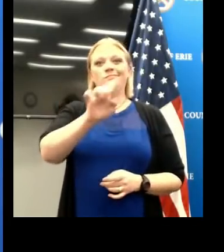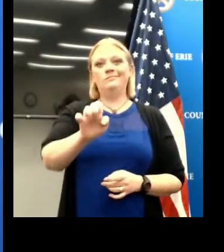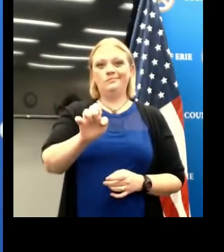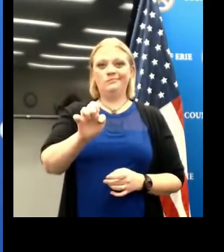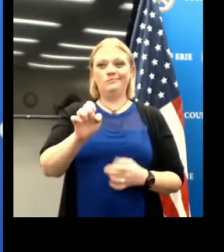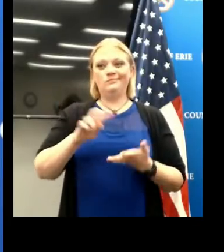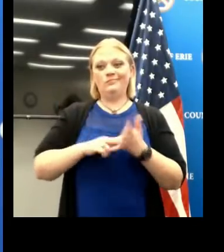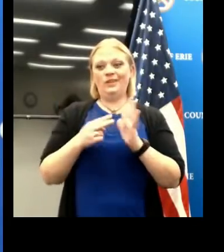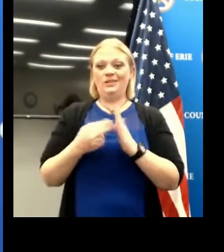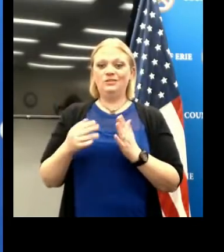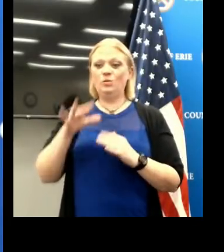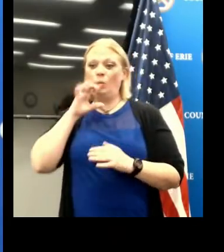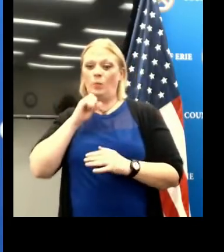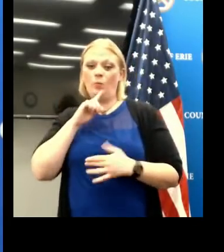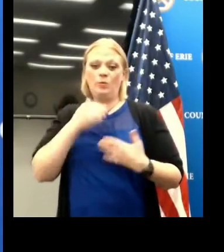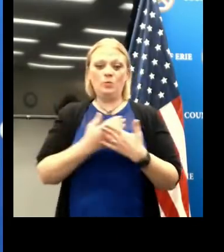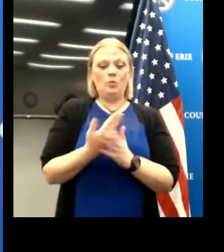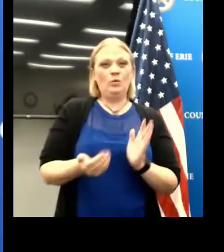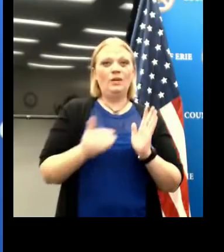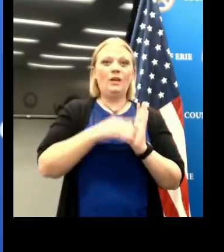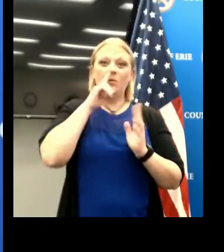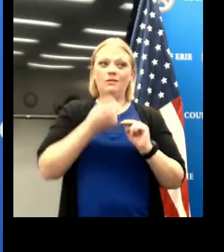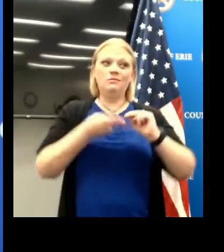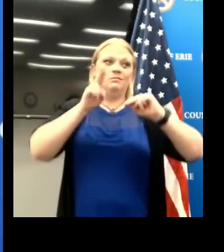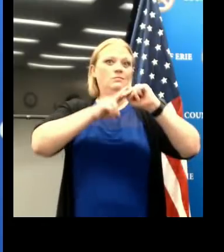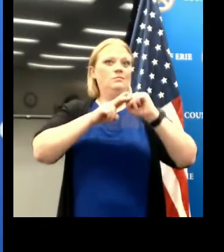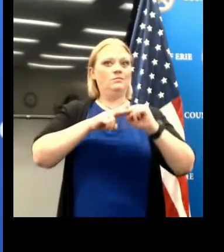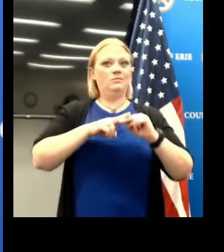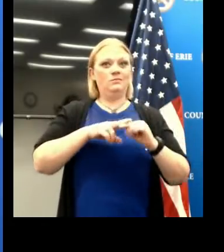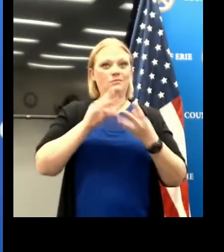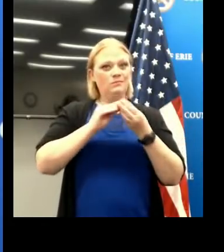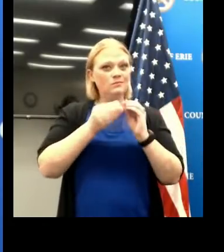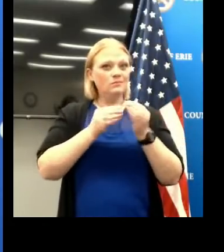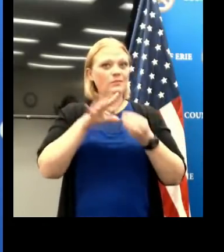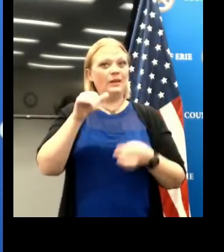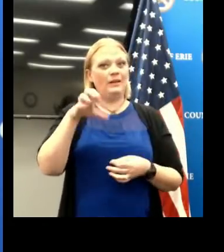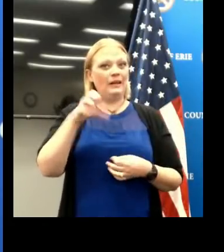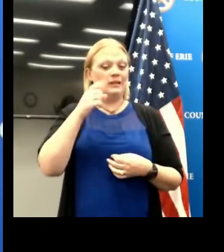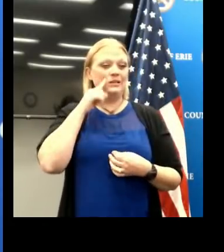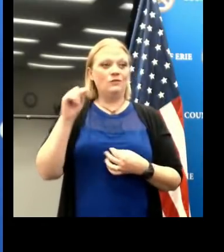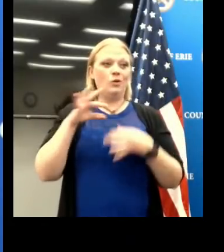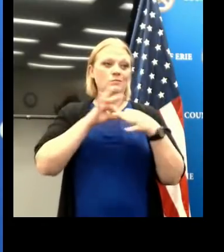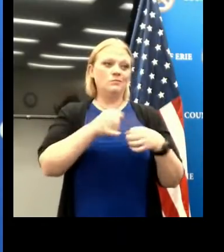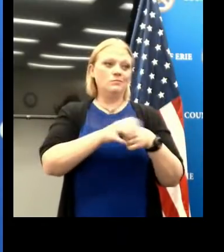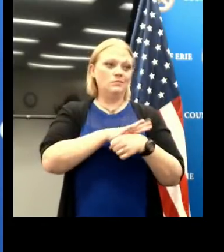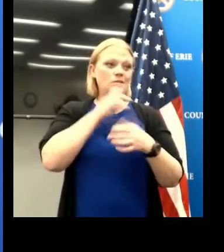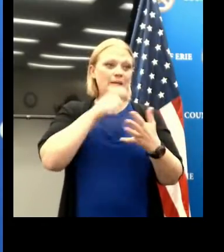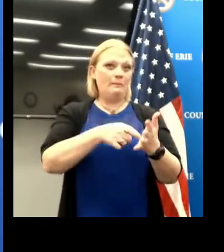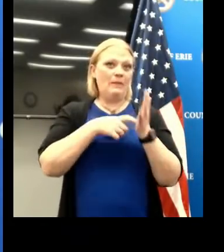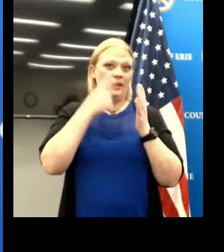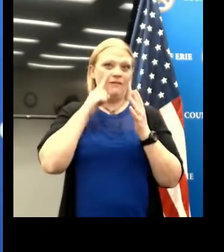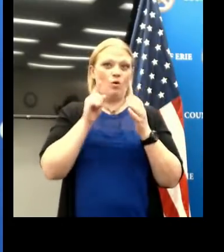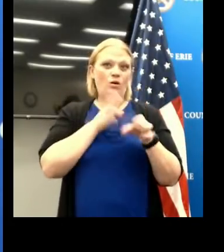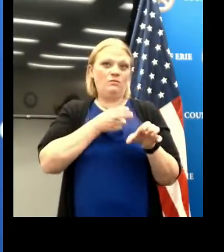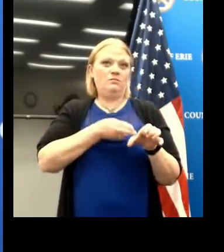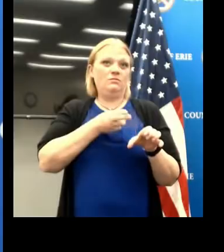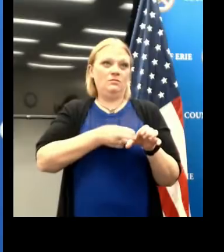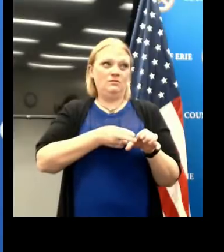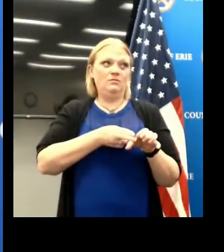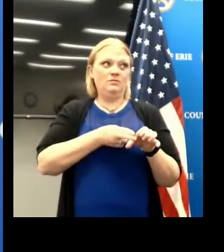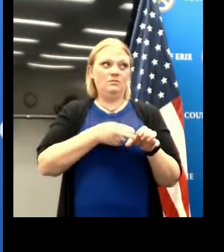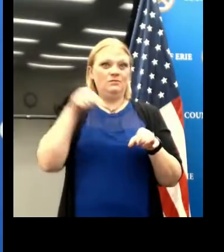again, as we, due to the increase in cases with regards to COVID-19 and the demand for participation in